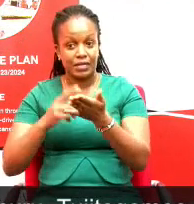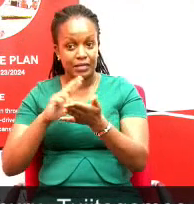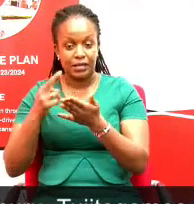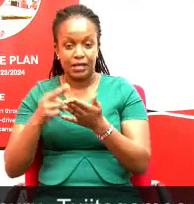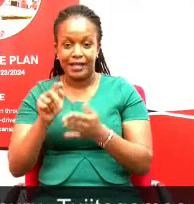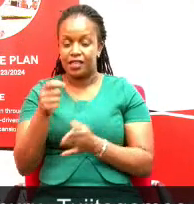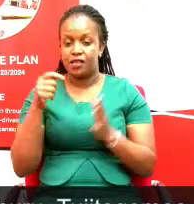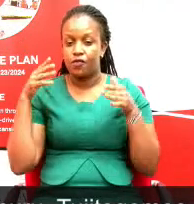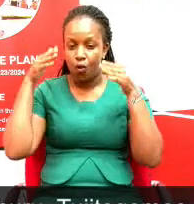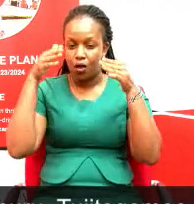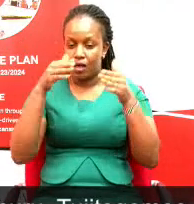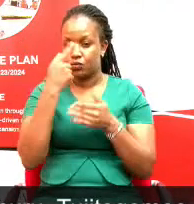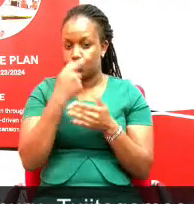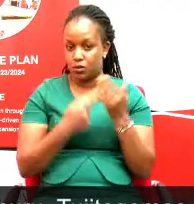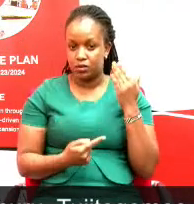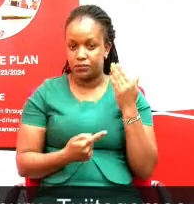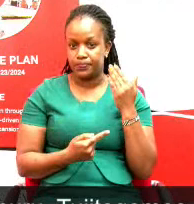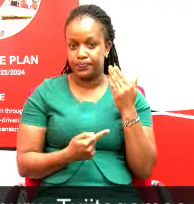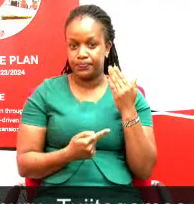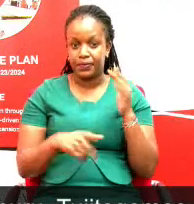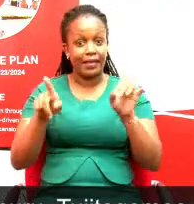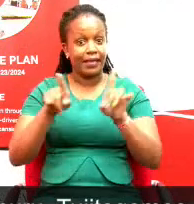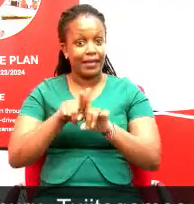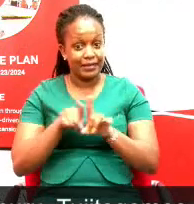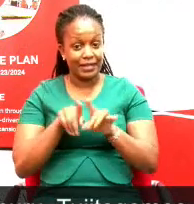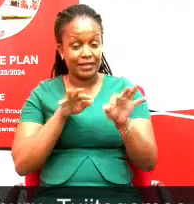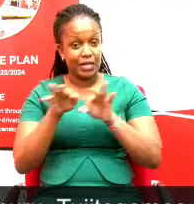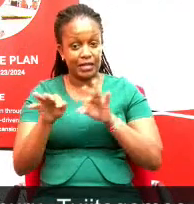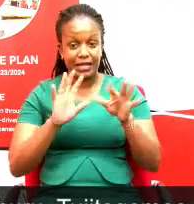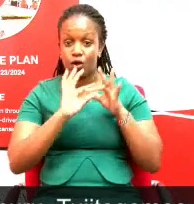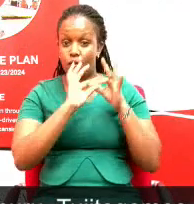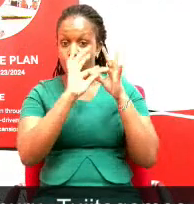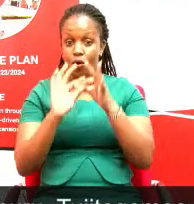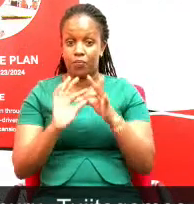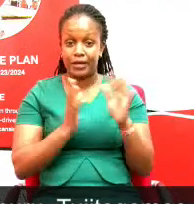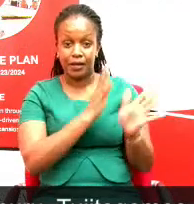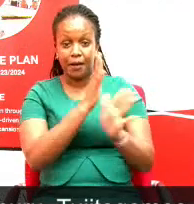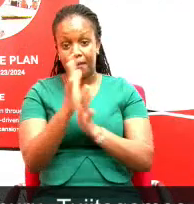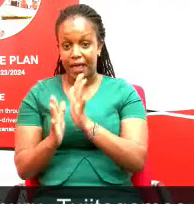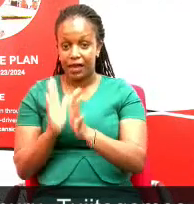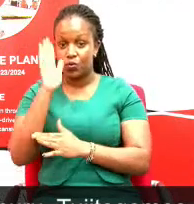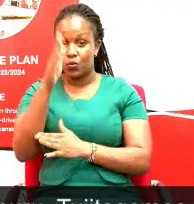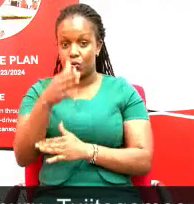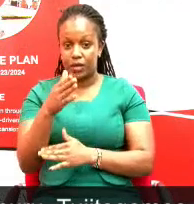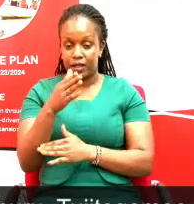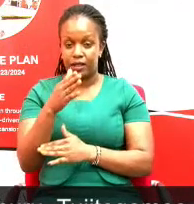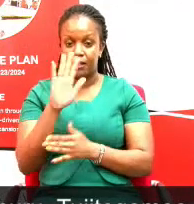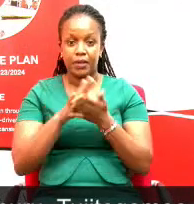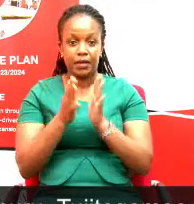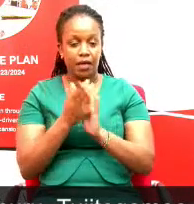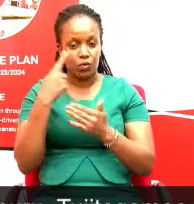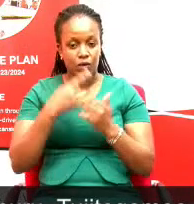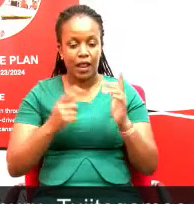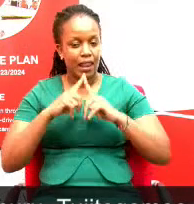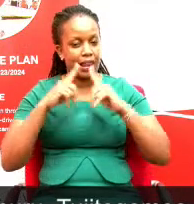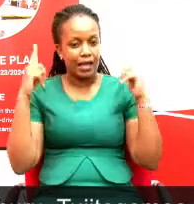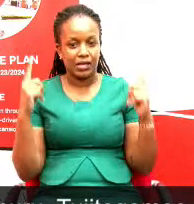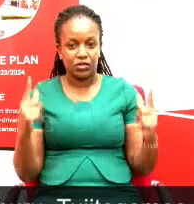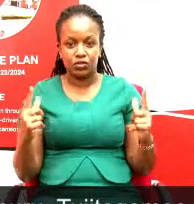Key focus, as highlighted in the corporate plan, will be on the